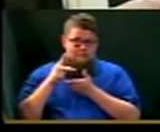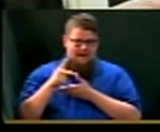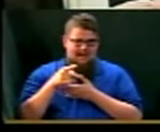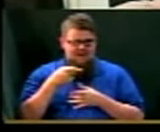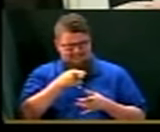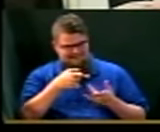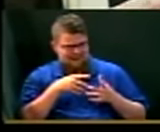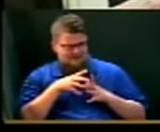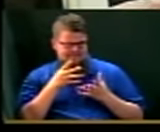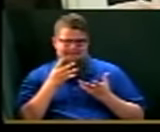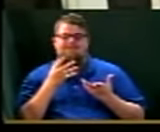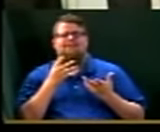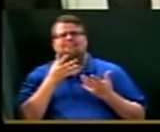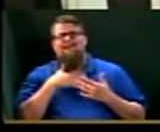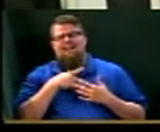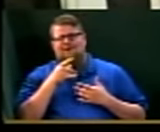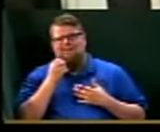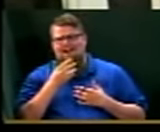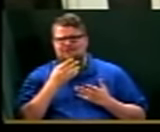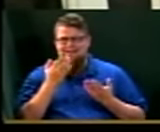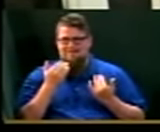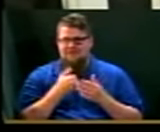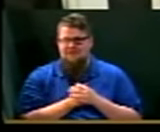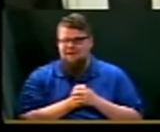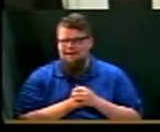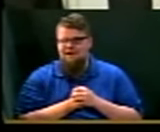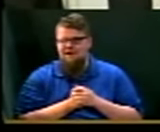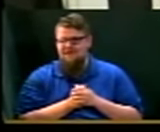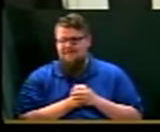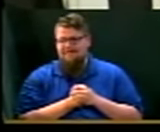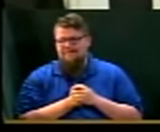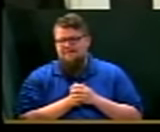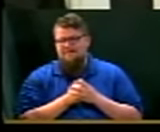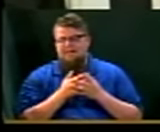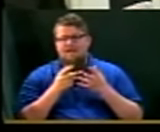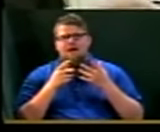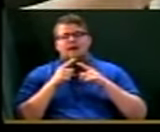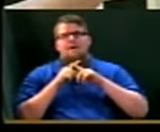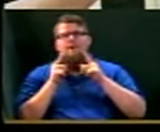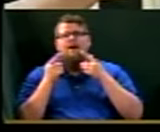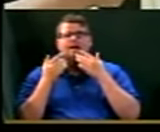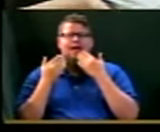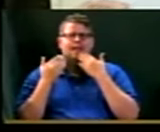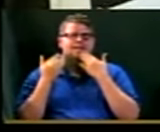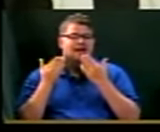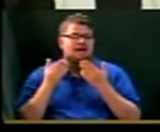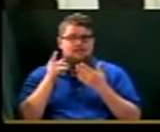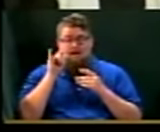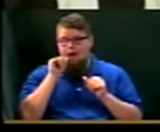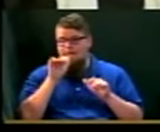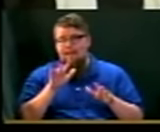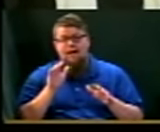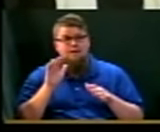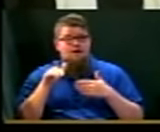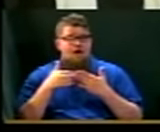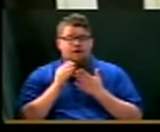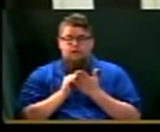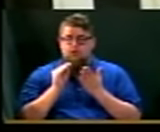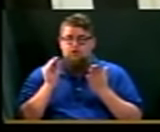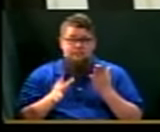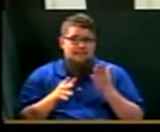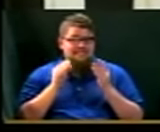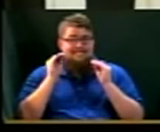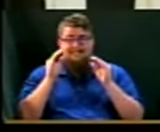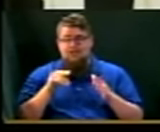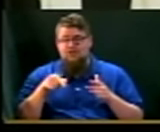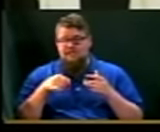my gosh, come on. So anyway, and thanks, and God bless all our students and